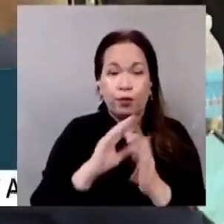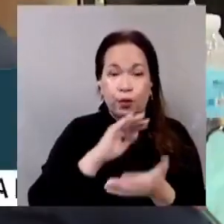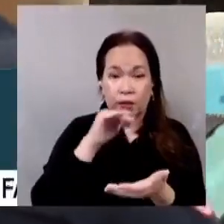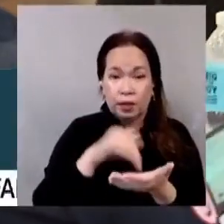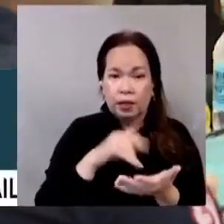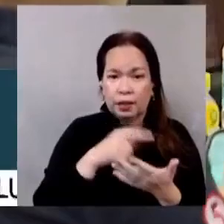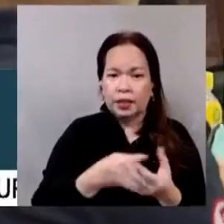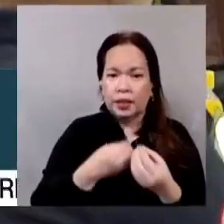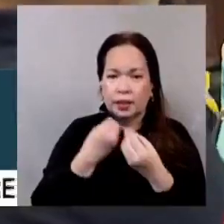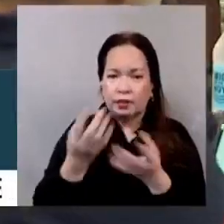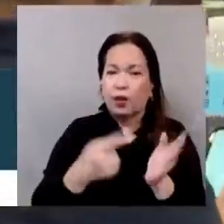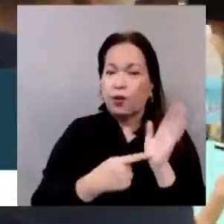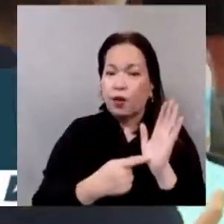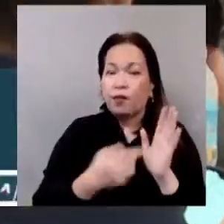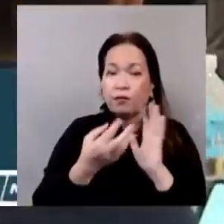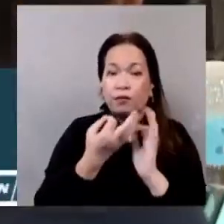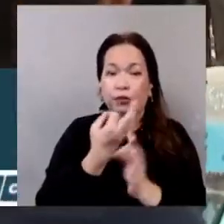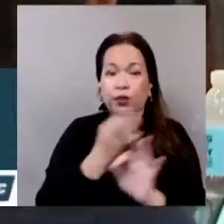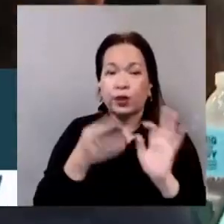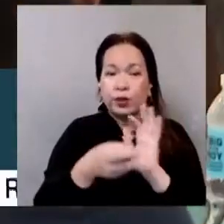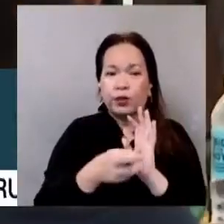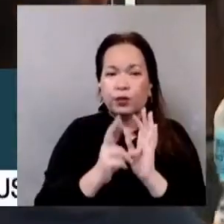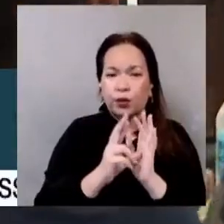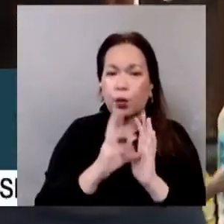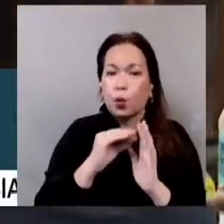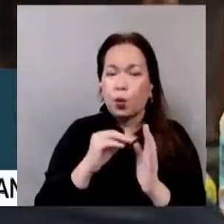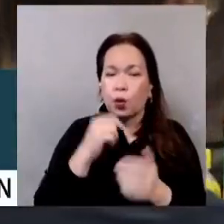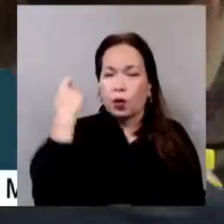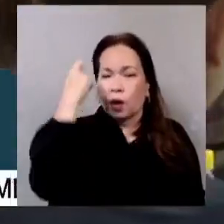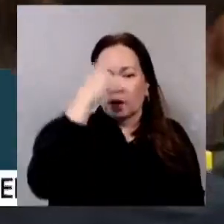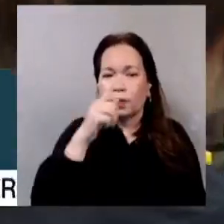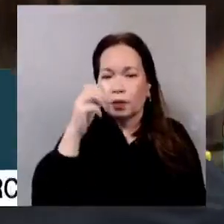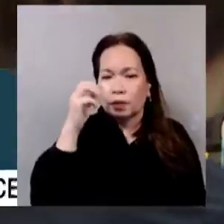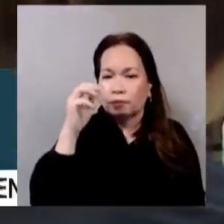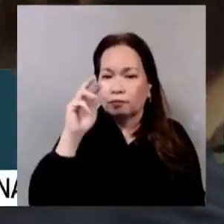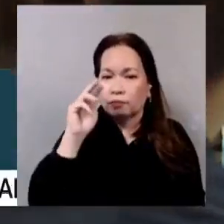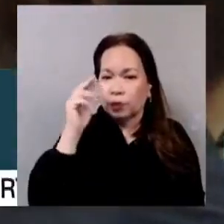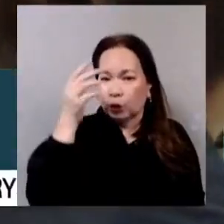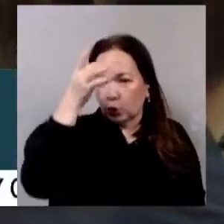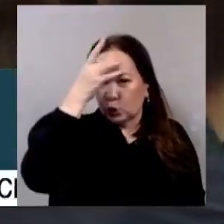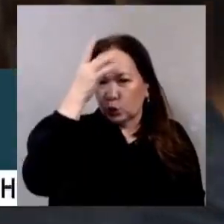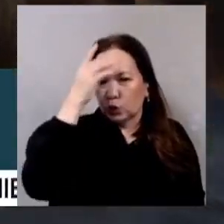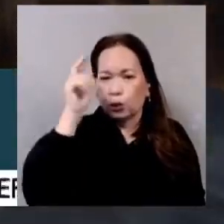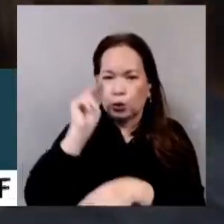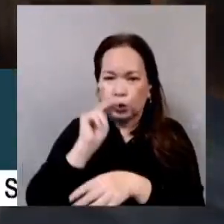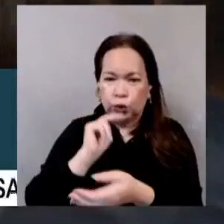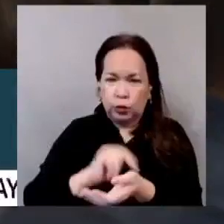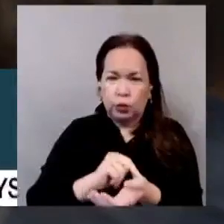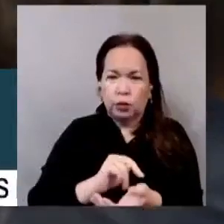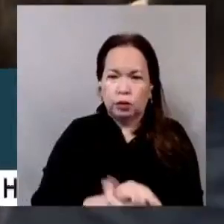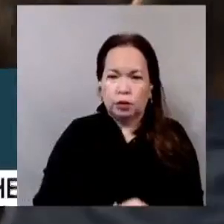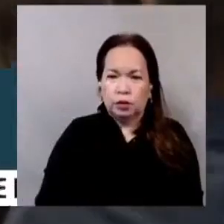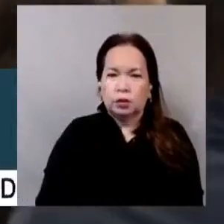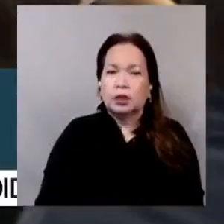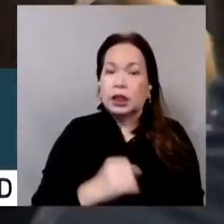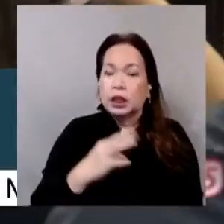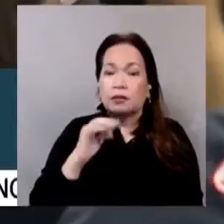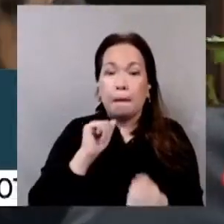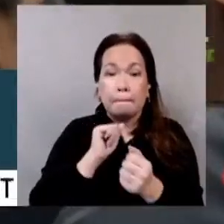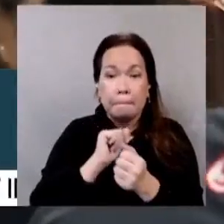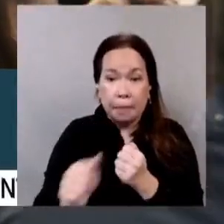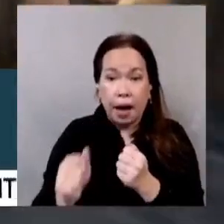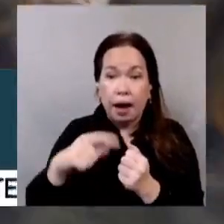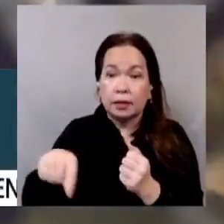free review program for nursing graduates currently working in public and private hospitals and hoping to pass the next board exams